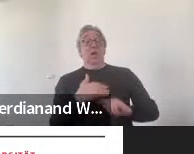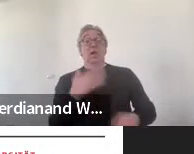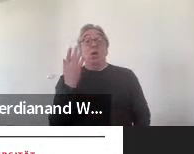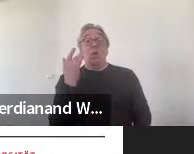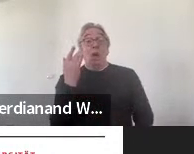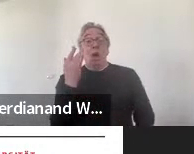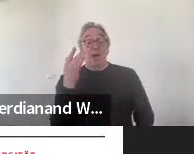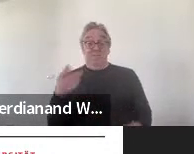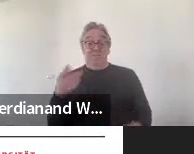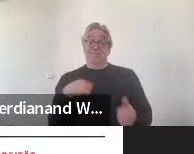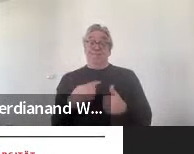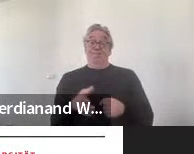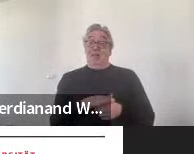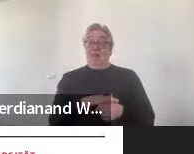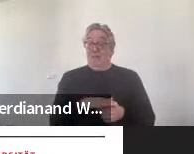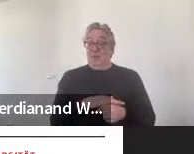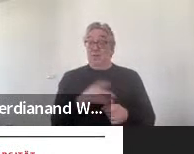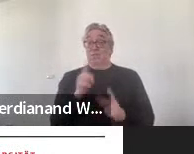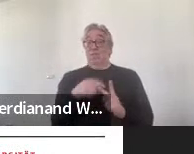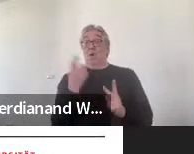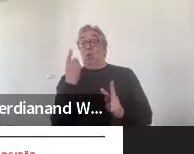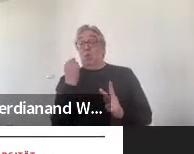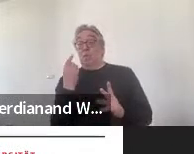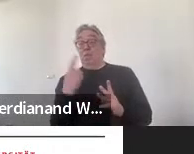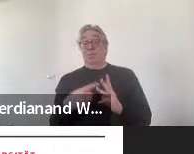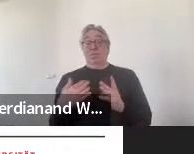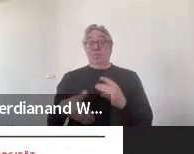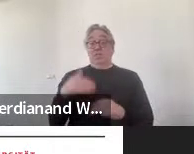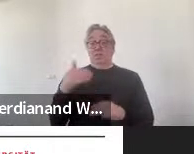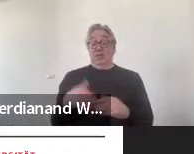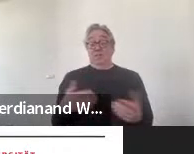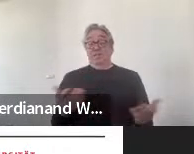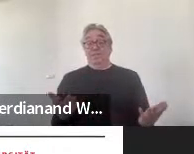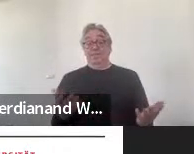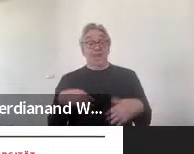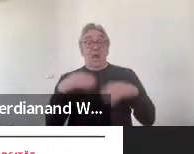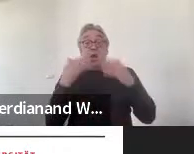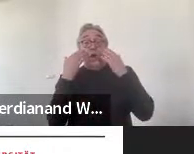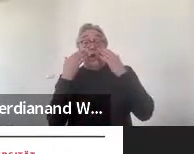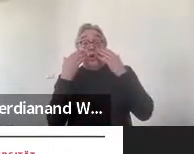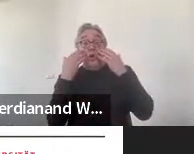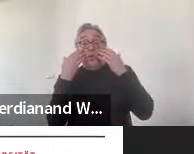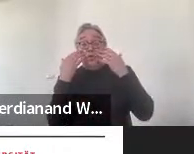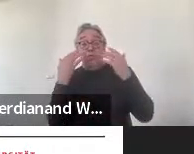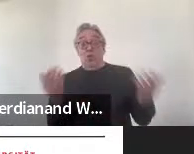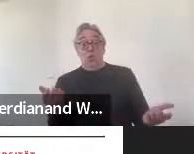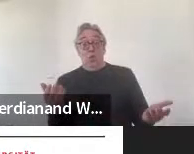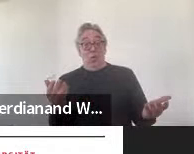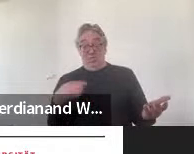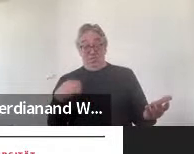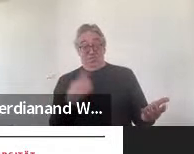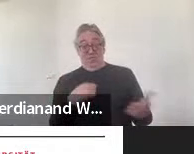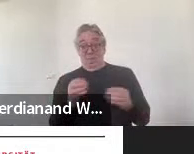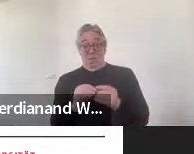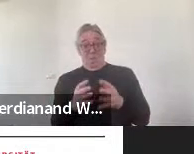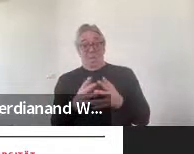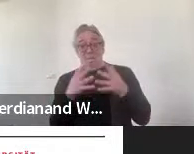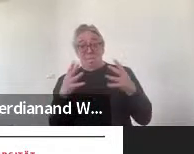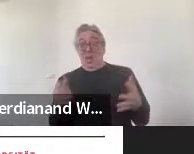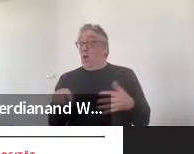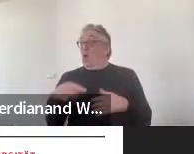our background and the fact that we are women. I don't know whose problems are bigger than these ones we